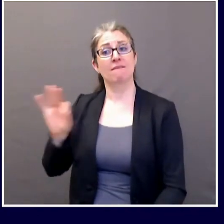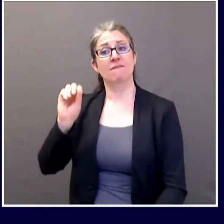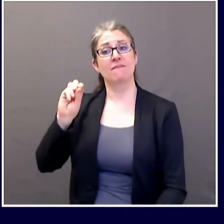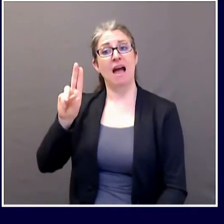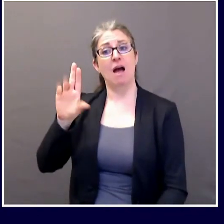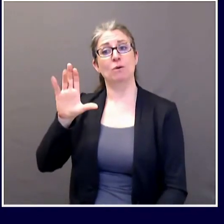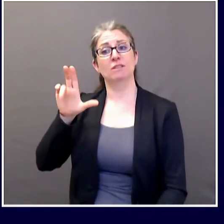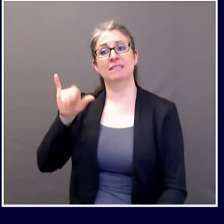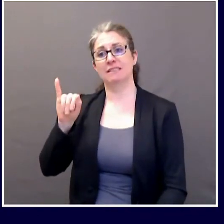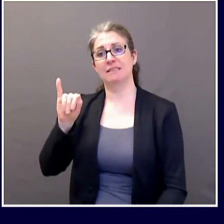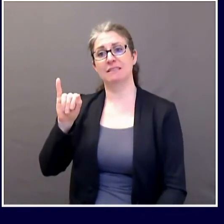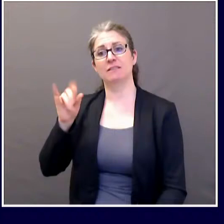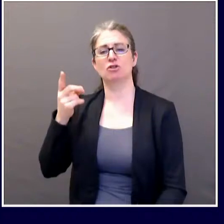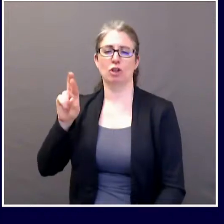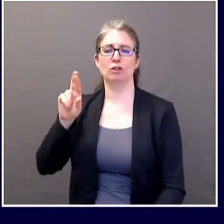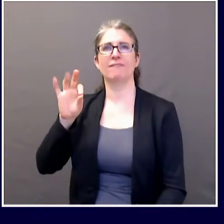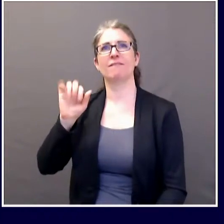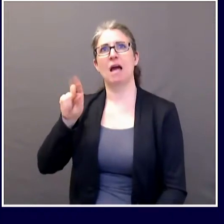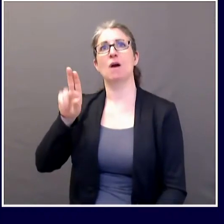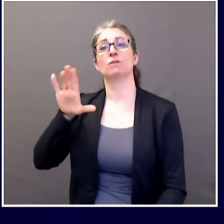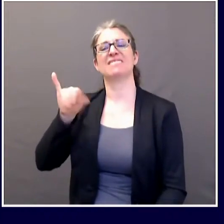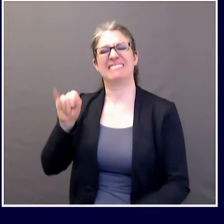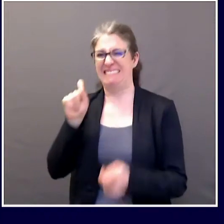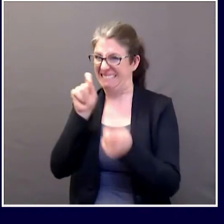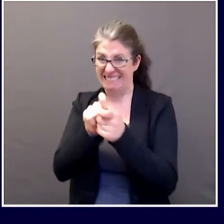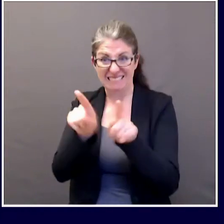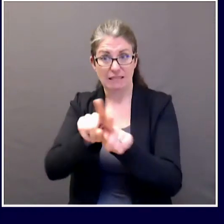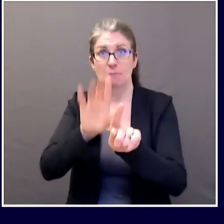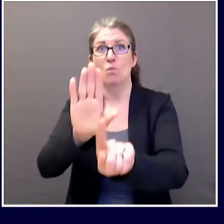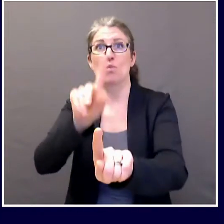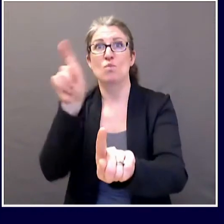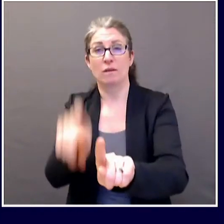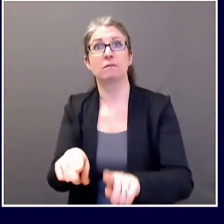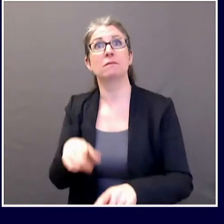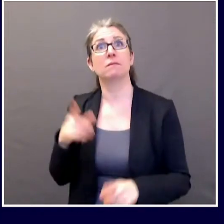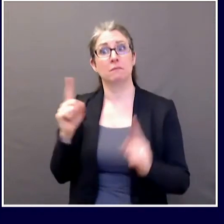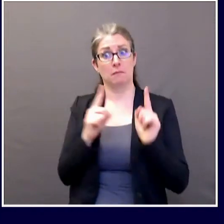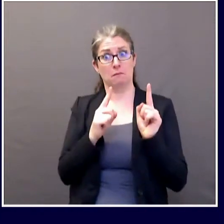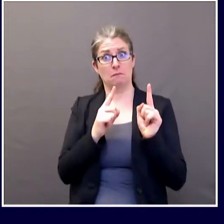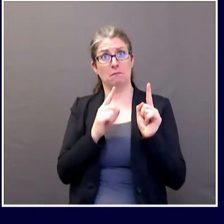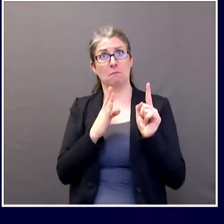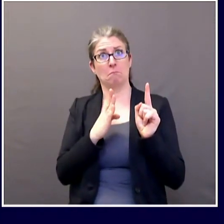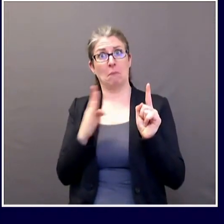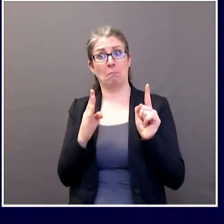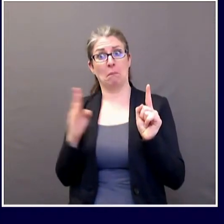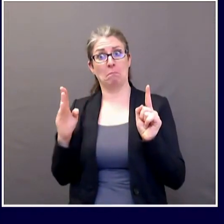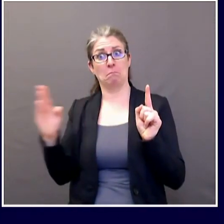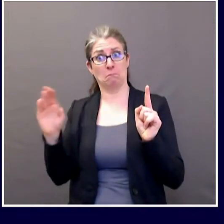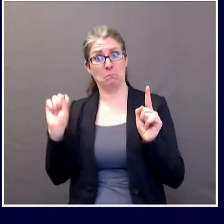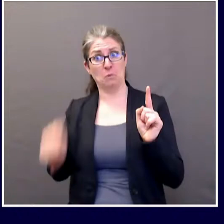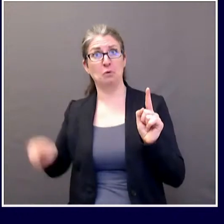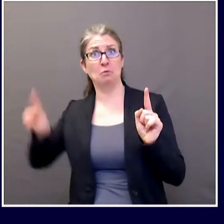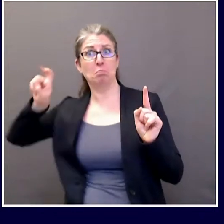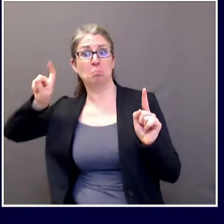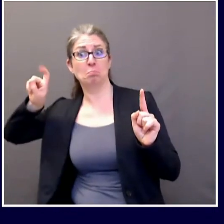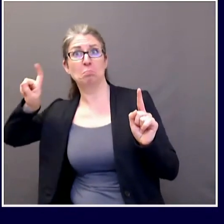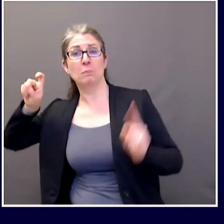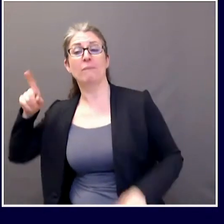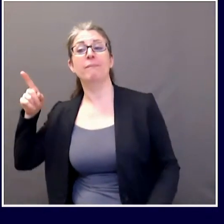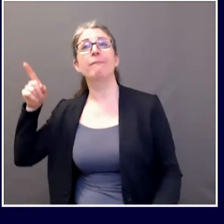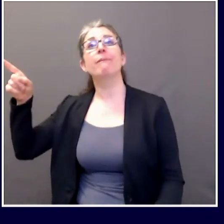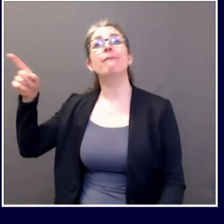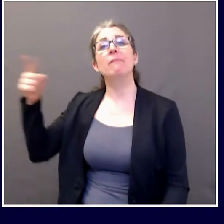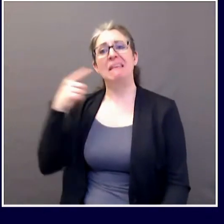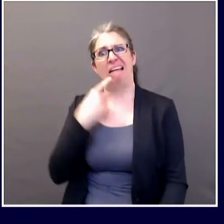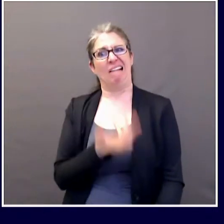delaying the second dose out of fear that the duration of immunity that you get from just one dose may not last that long. Indeed,